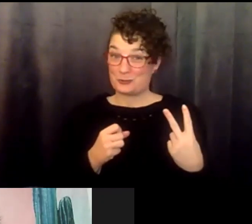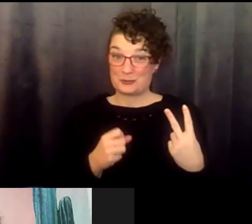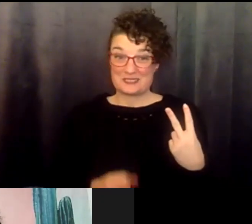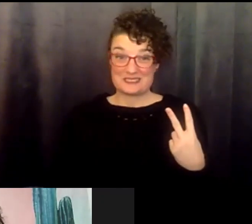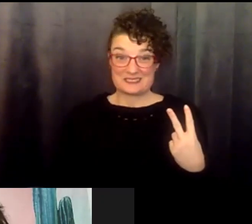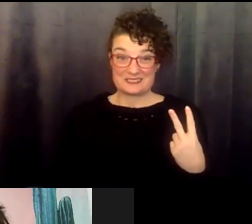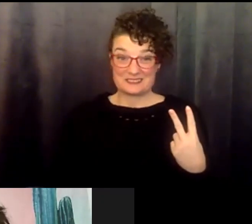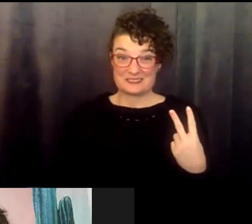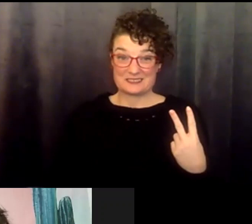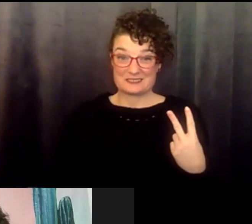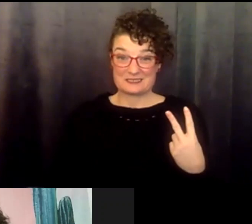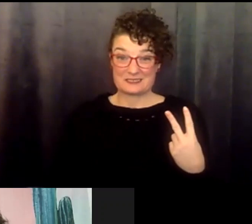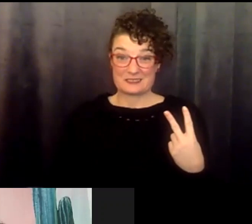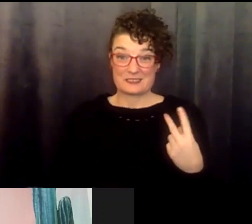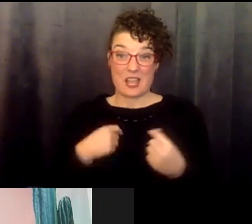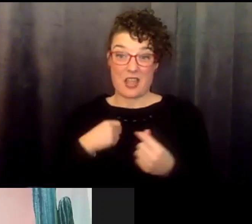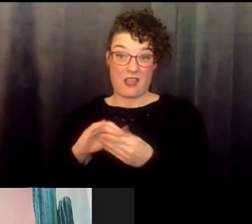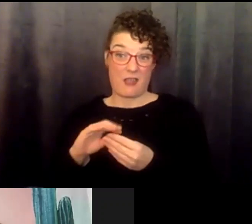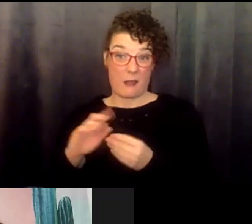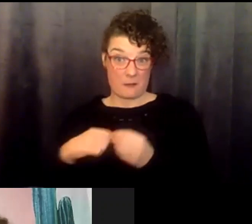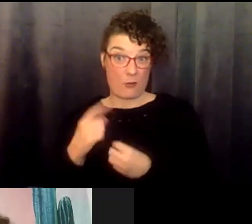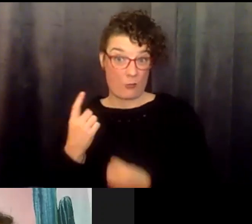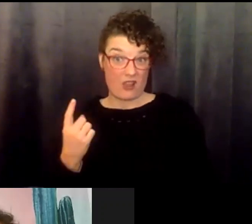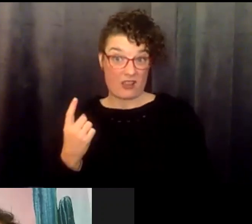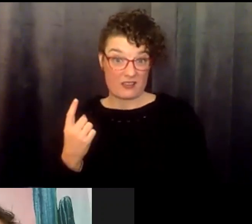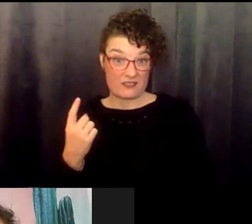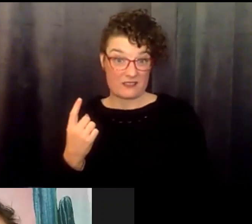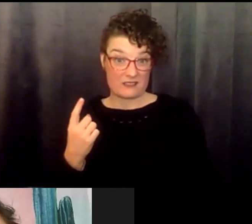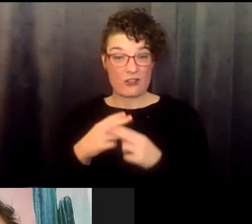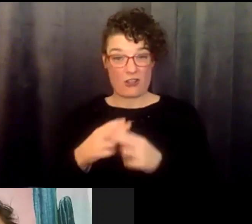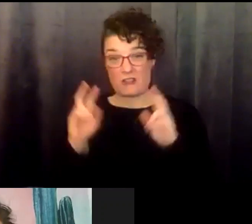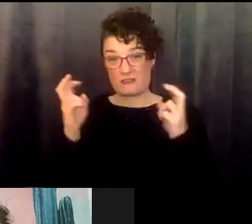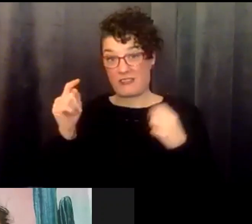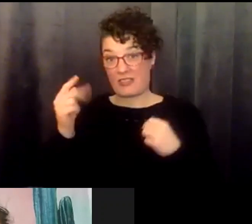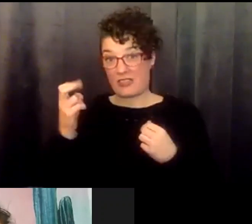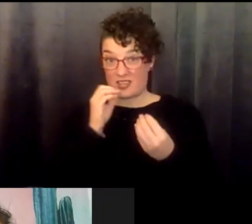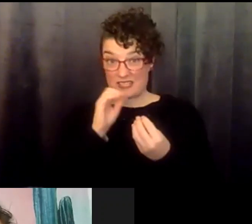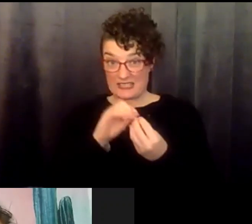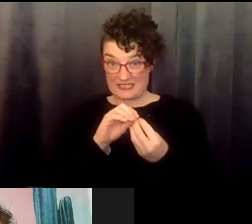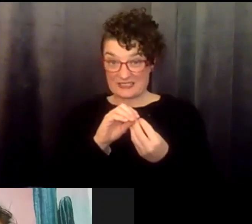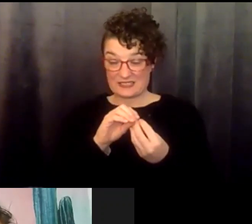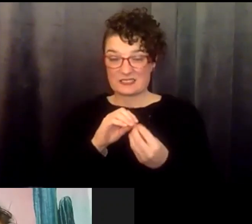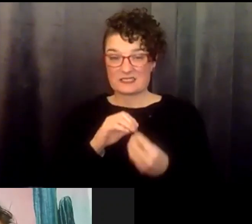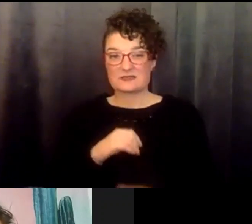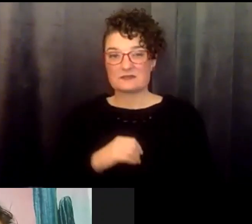The one that I talked about, the kiss earlier on,